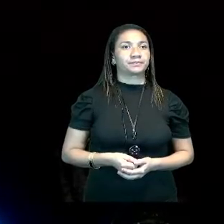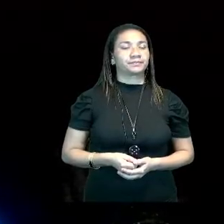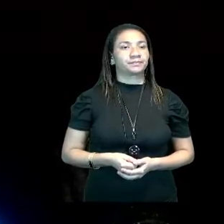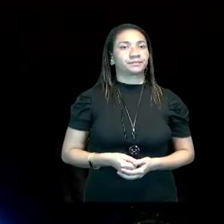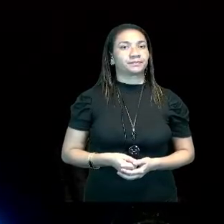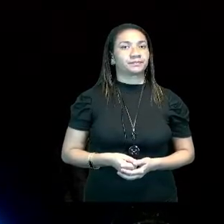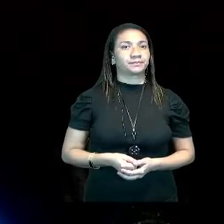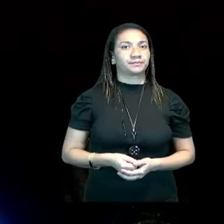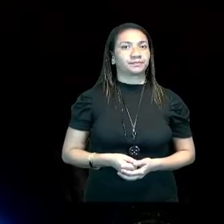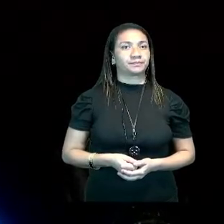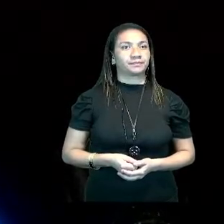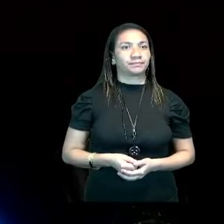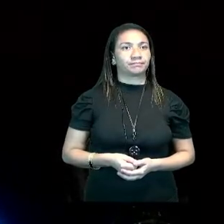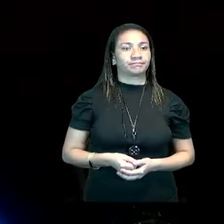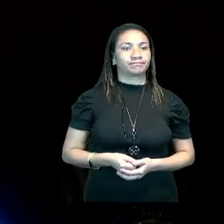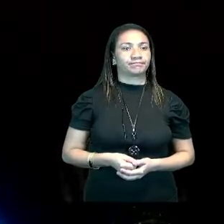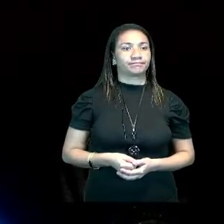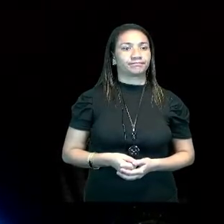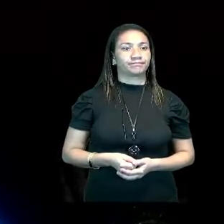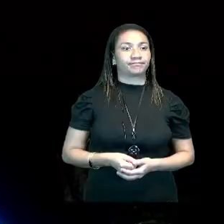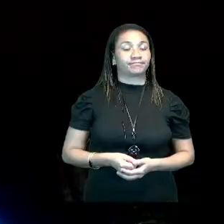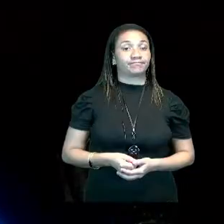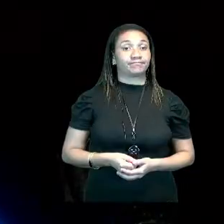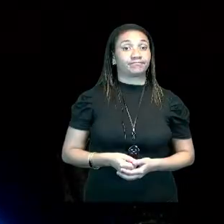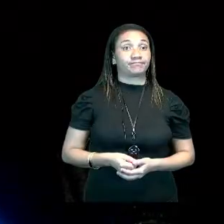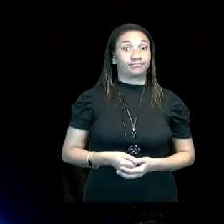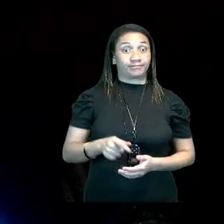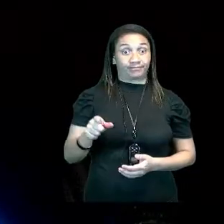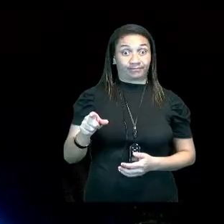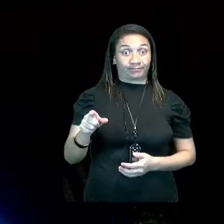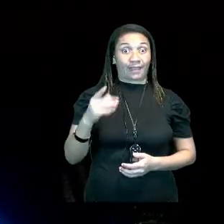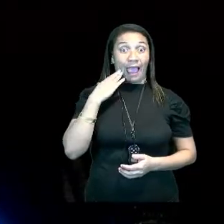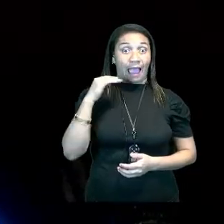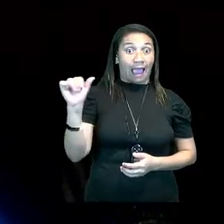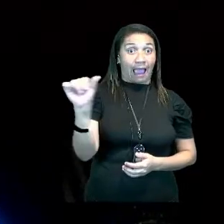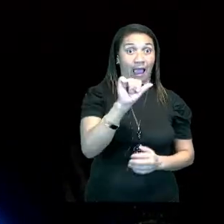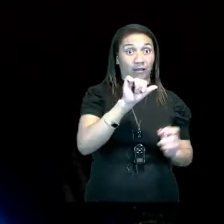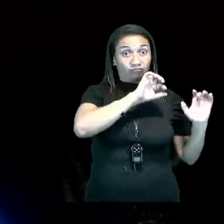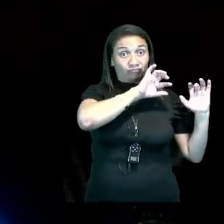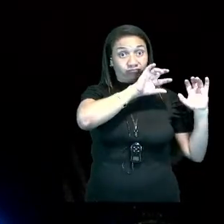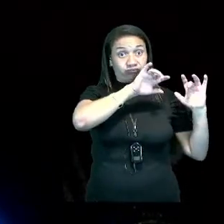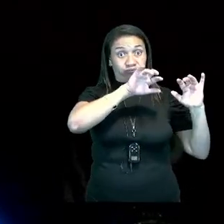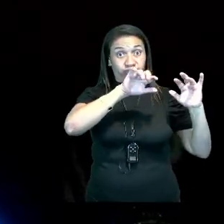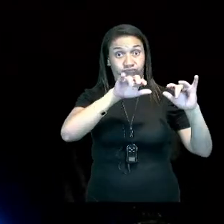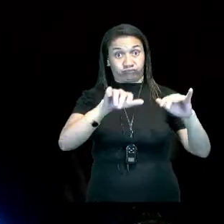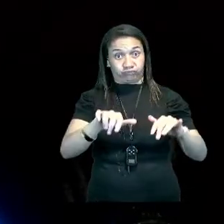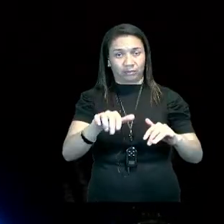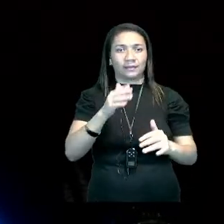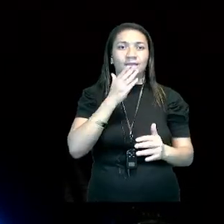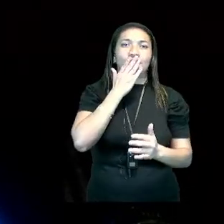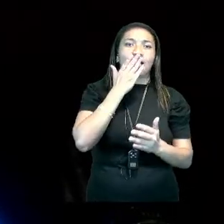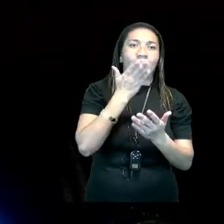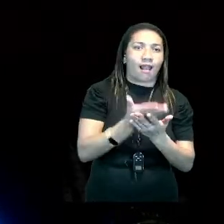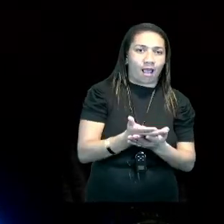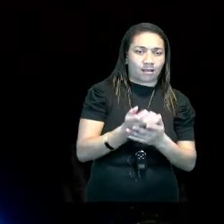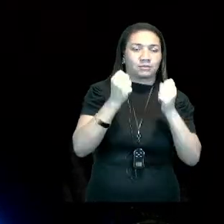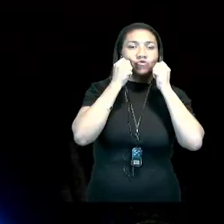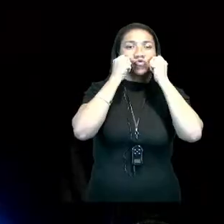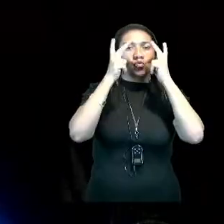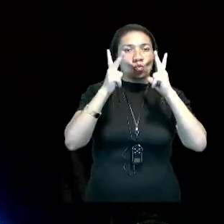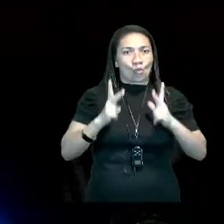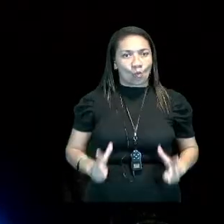all of you who have gathered here today, thank you for adding your bodies, your voices, your hopes, and